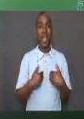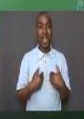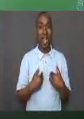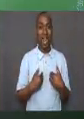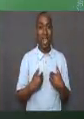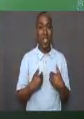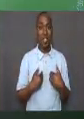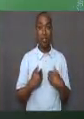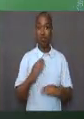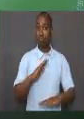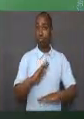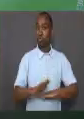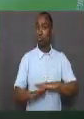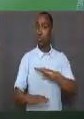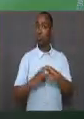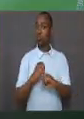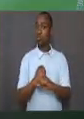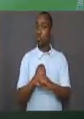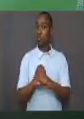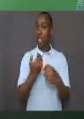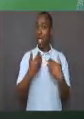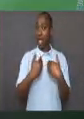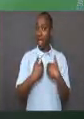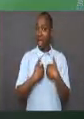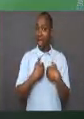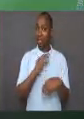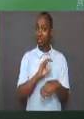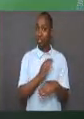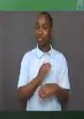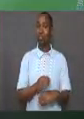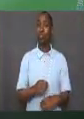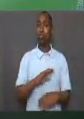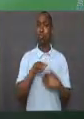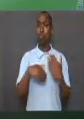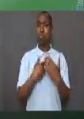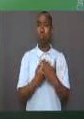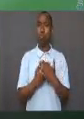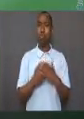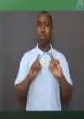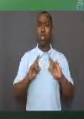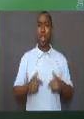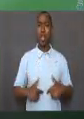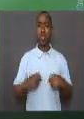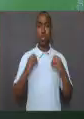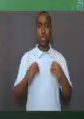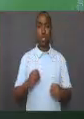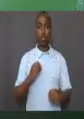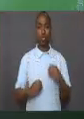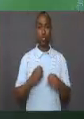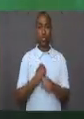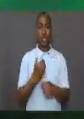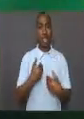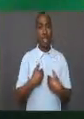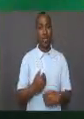certain processes that are carried out by all living organisms.